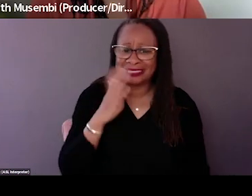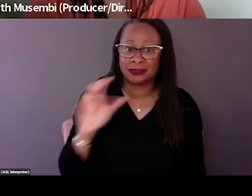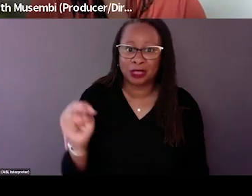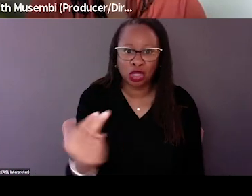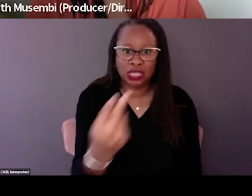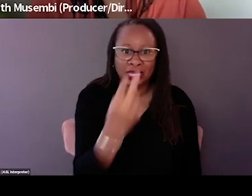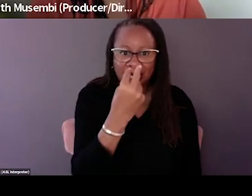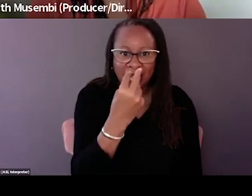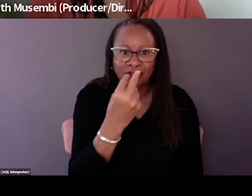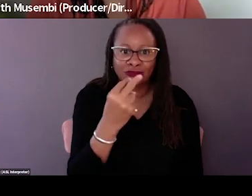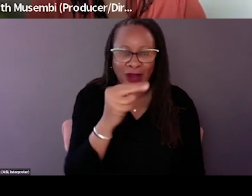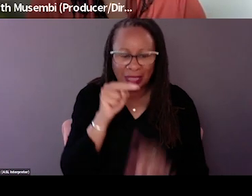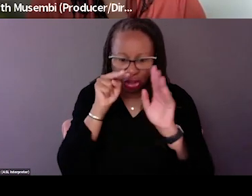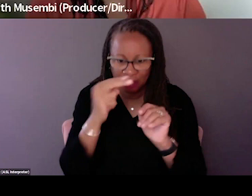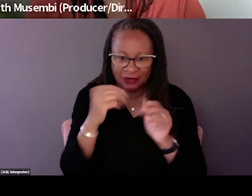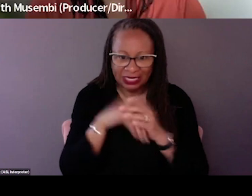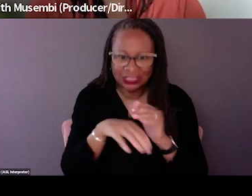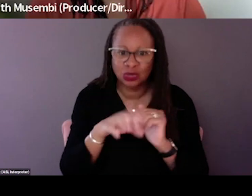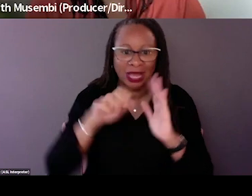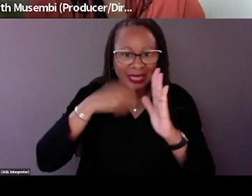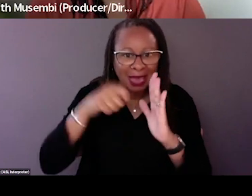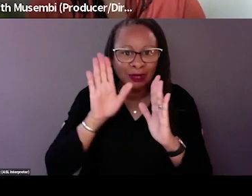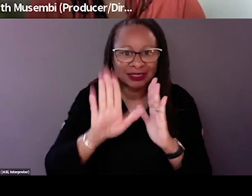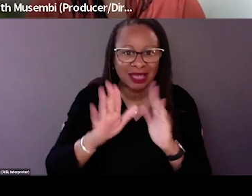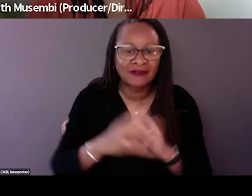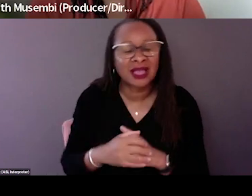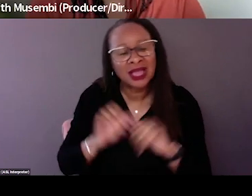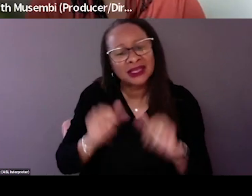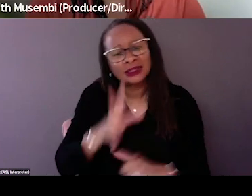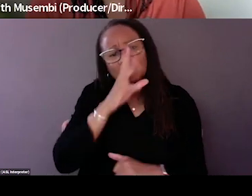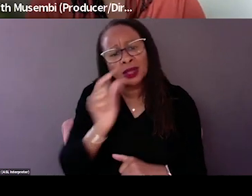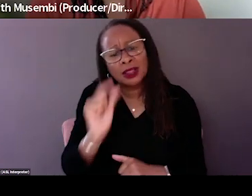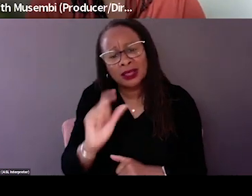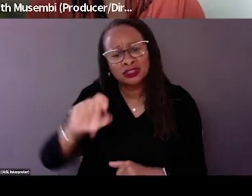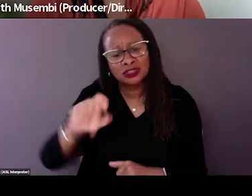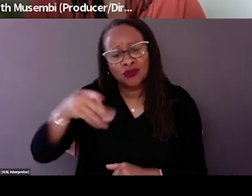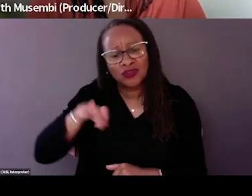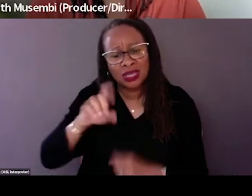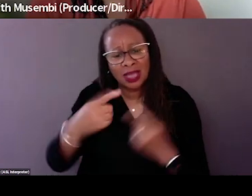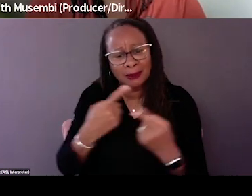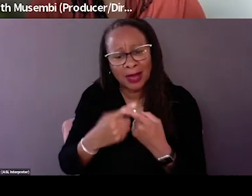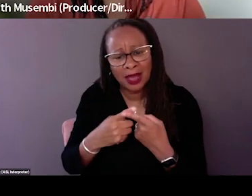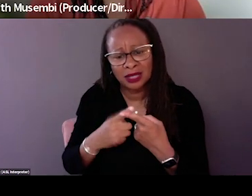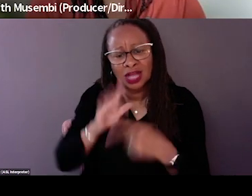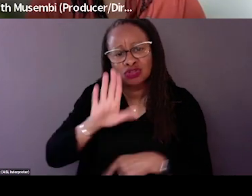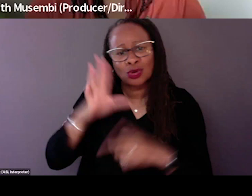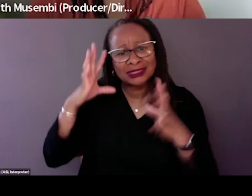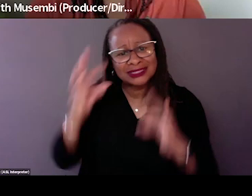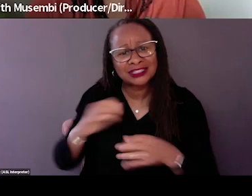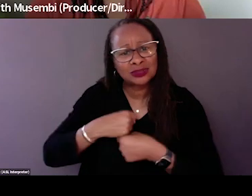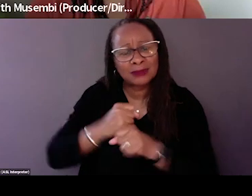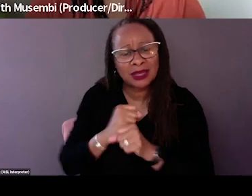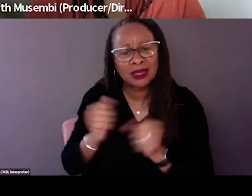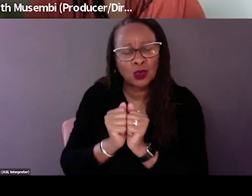of a camera looking at us. Can you talk a little bit, Sophie, about your decision making with regards to